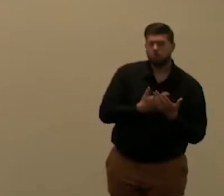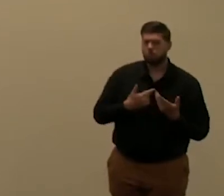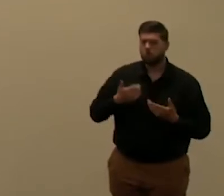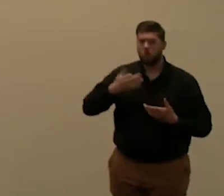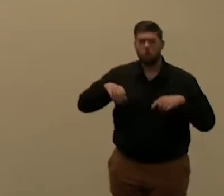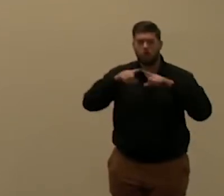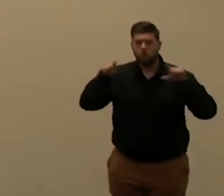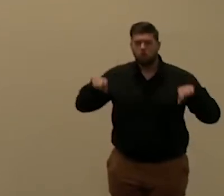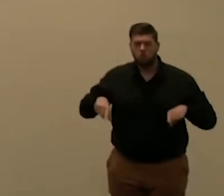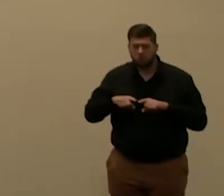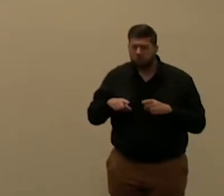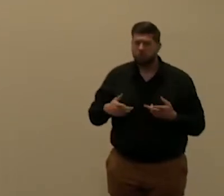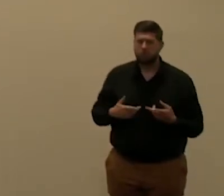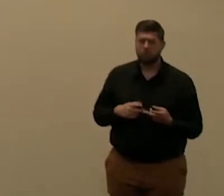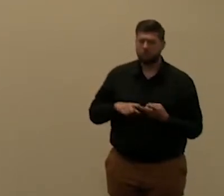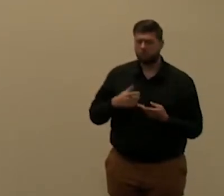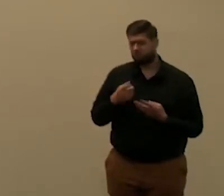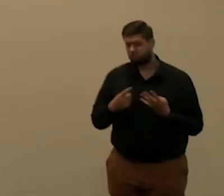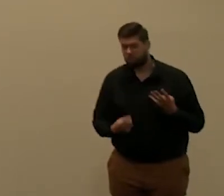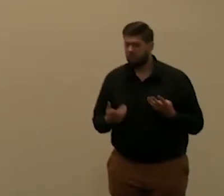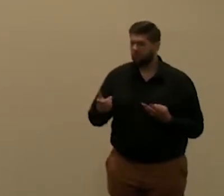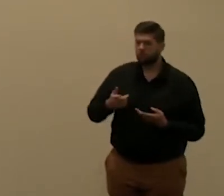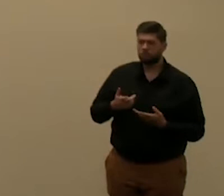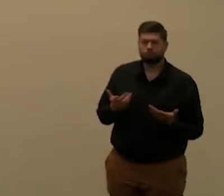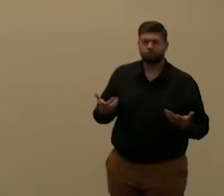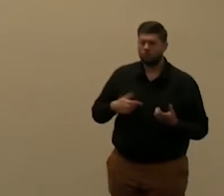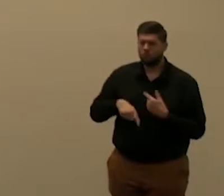something else? Are we going to use a together mode?